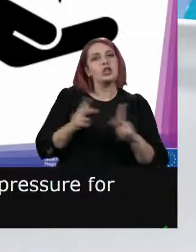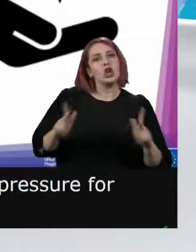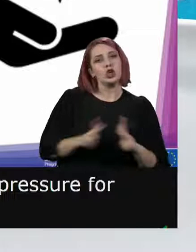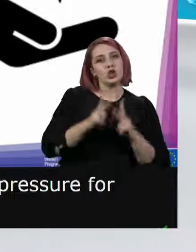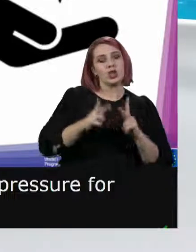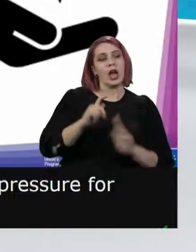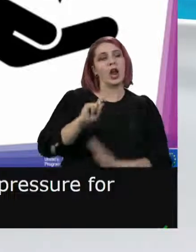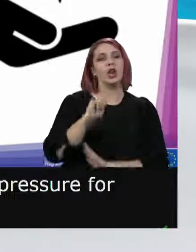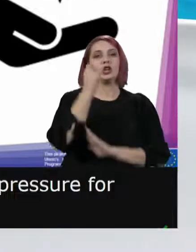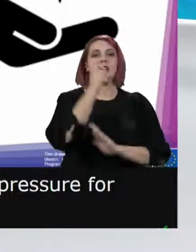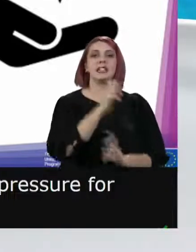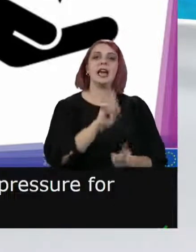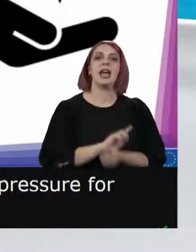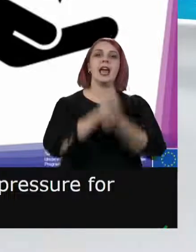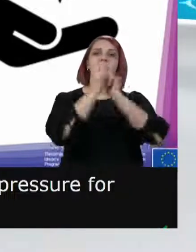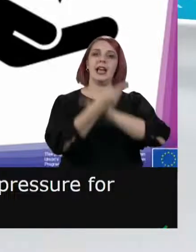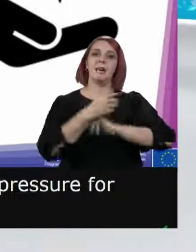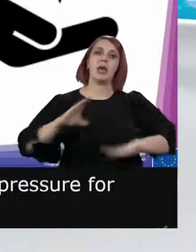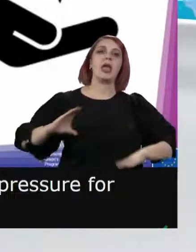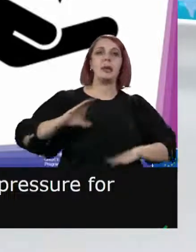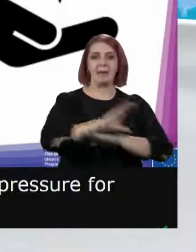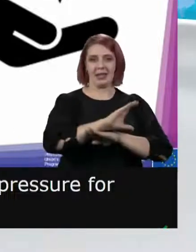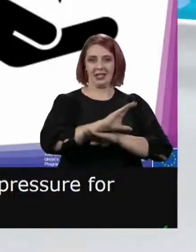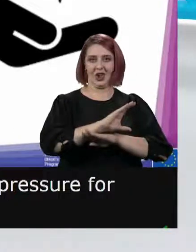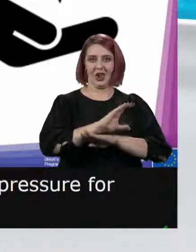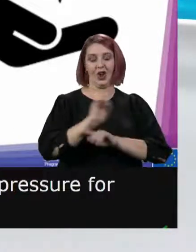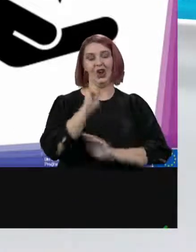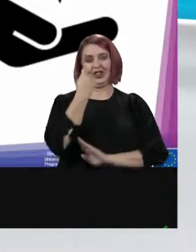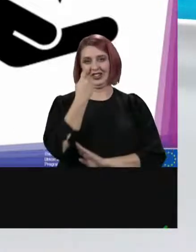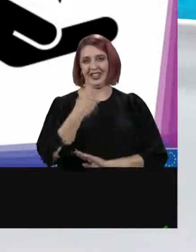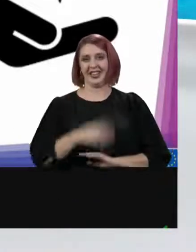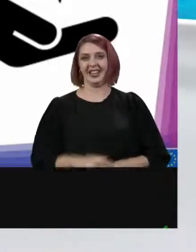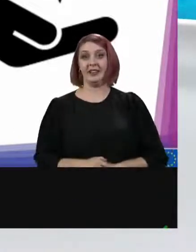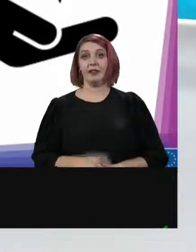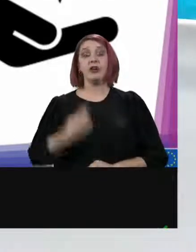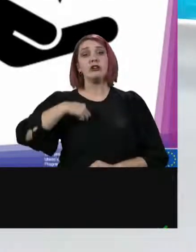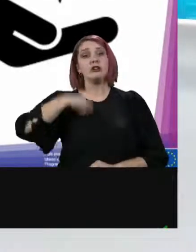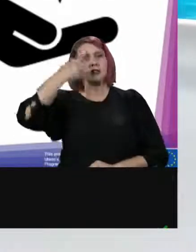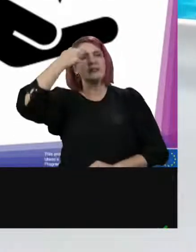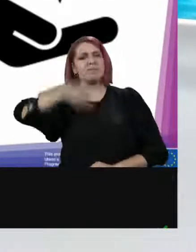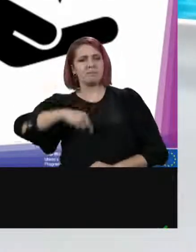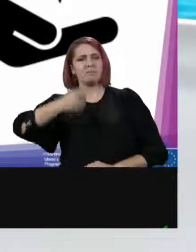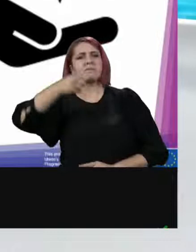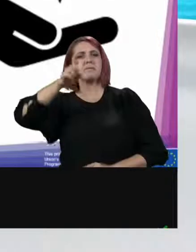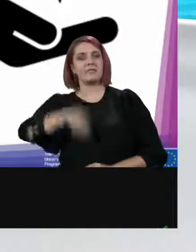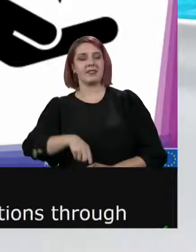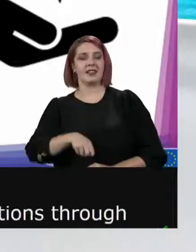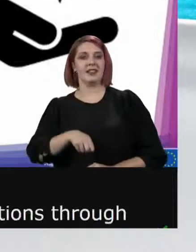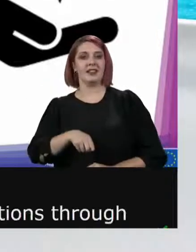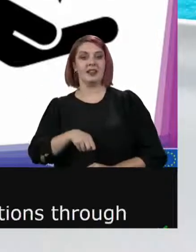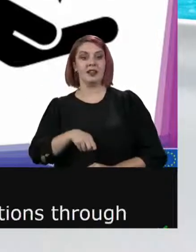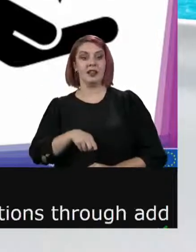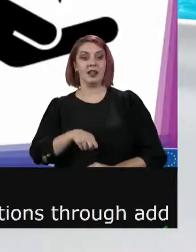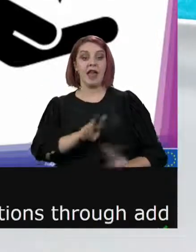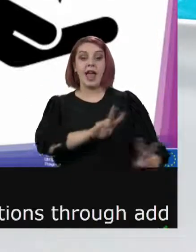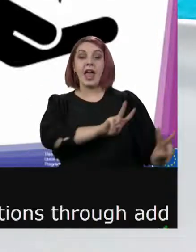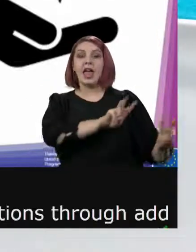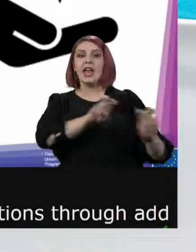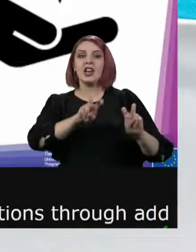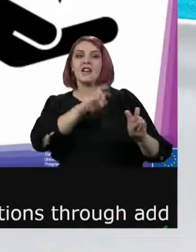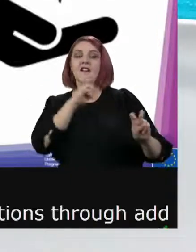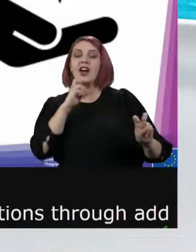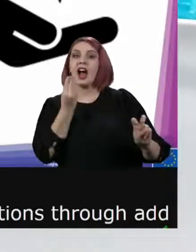But we were also conscious that measuring innovations through added value